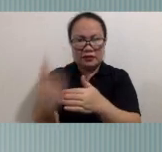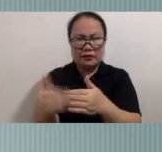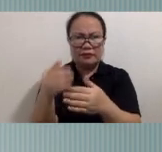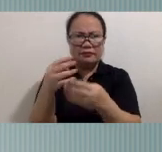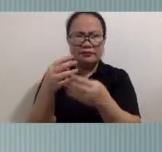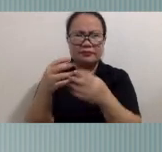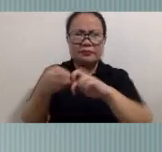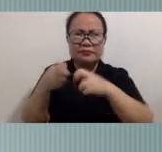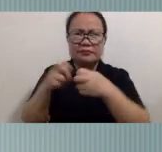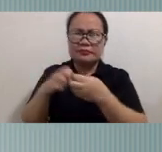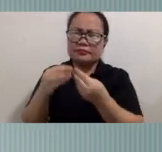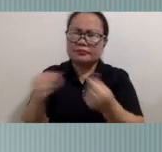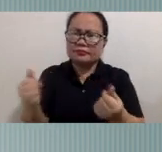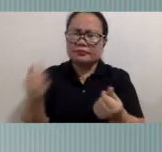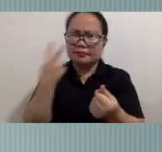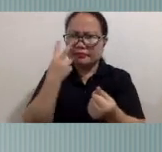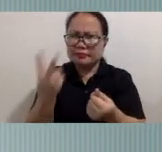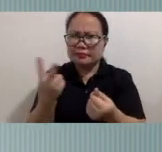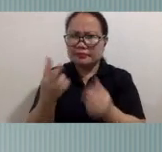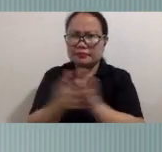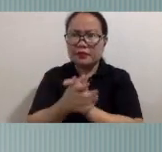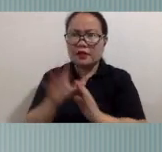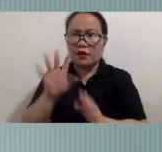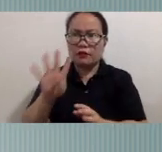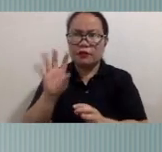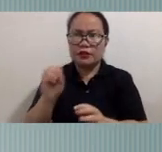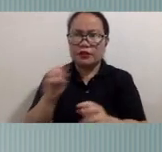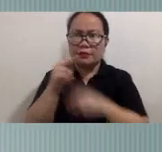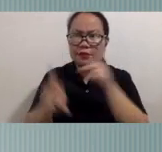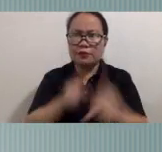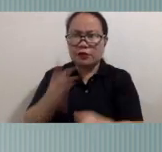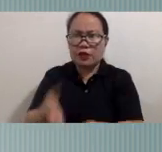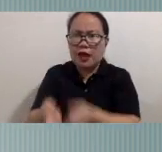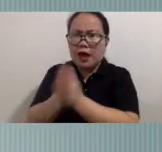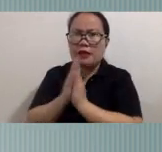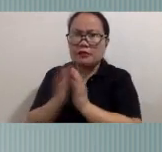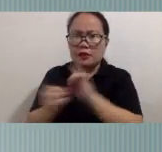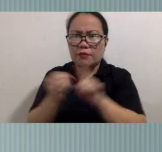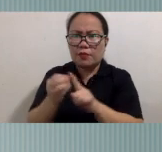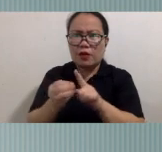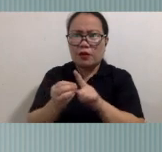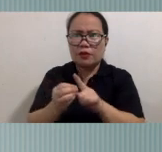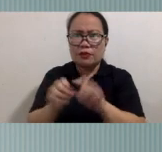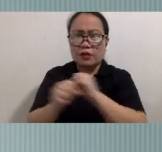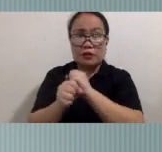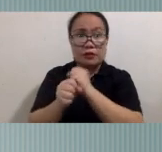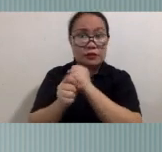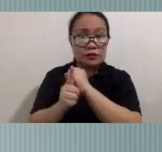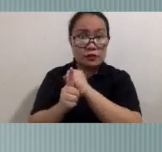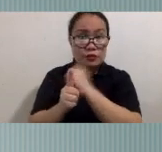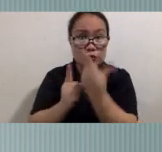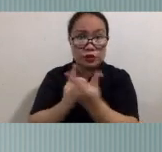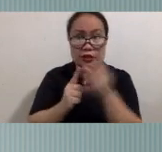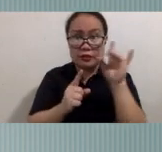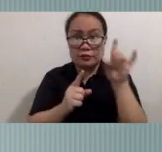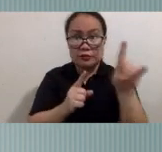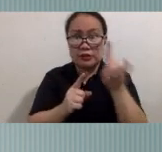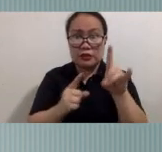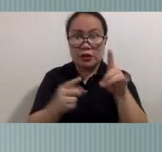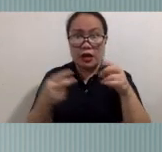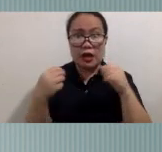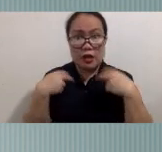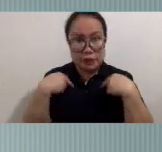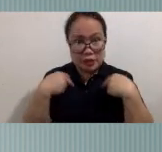the problem solving. So I have here 40 people are asked about the social media accounts that they